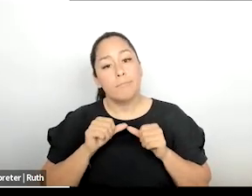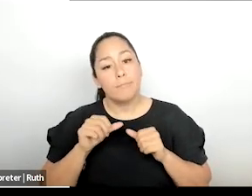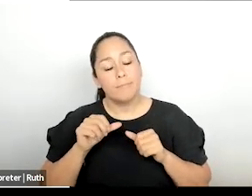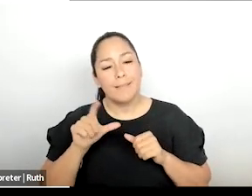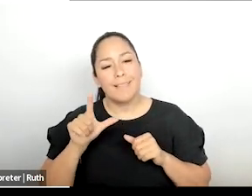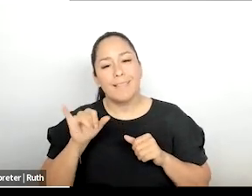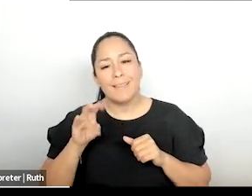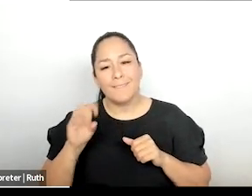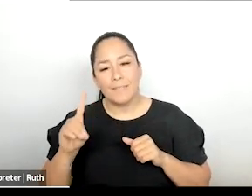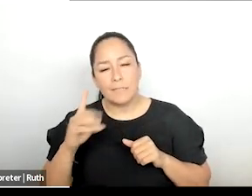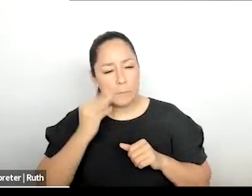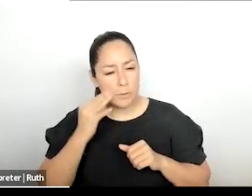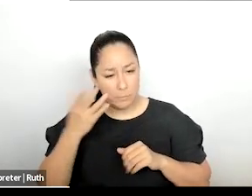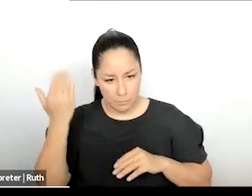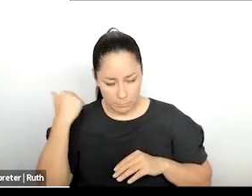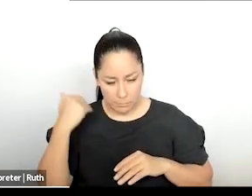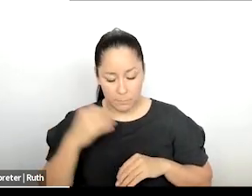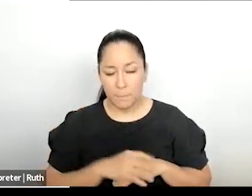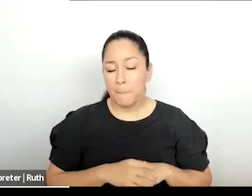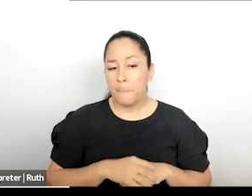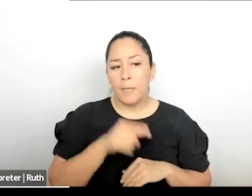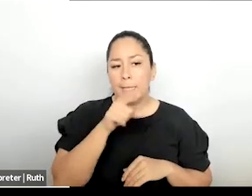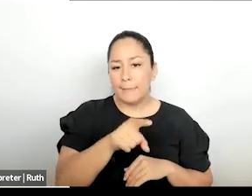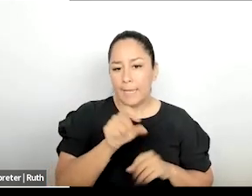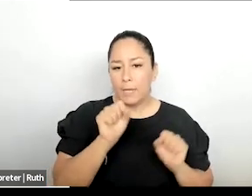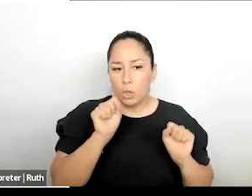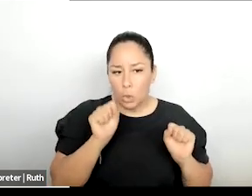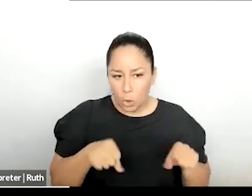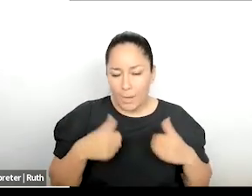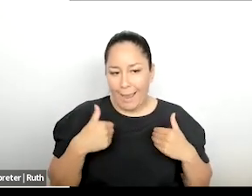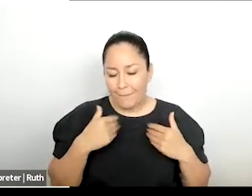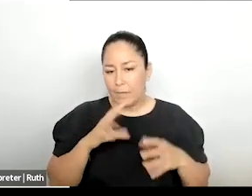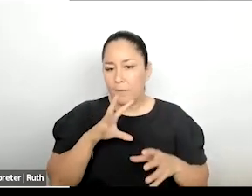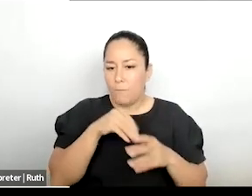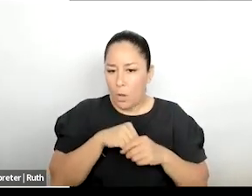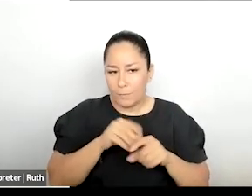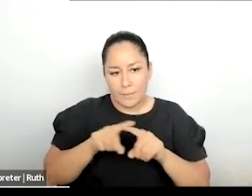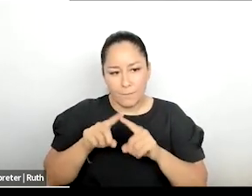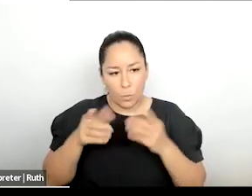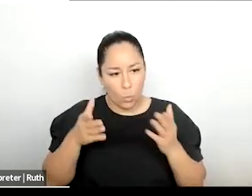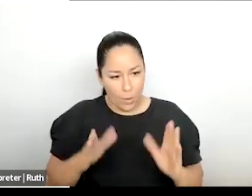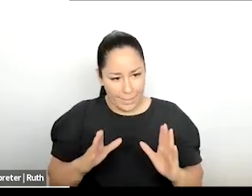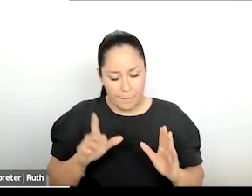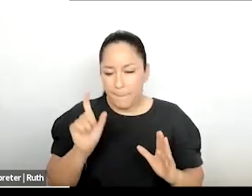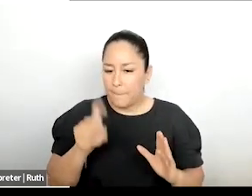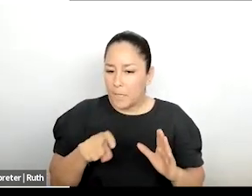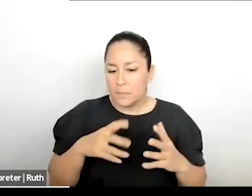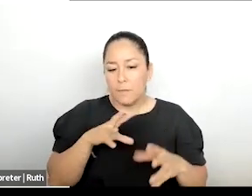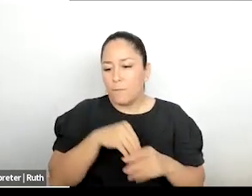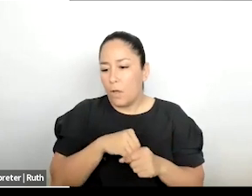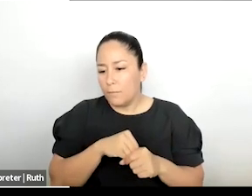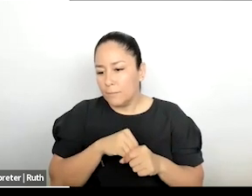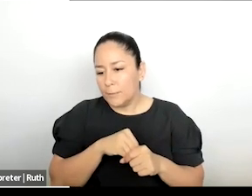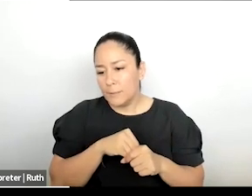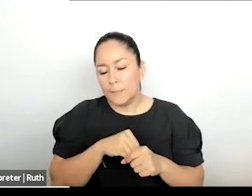inequity, that they have a meaningful way to be involved and be involved in a number of ways. They need to be involved